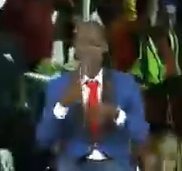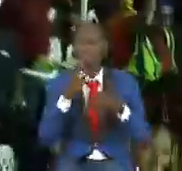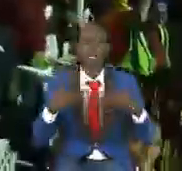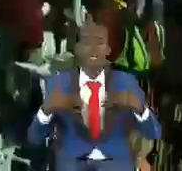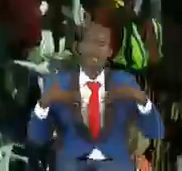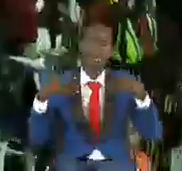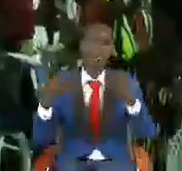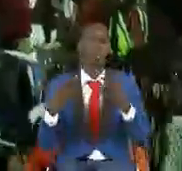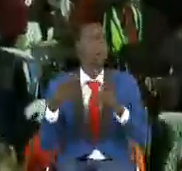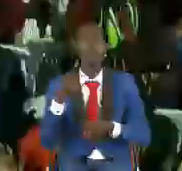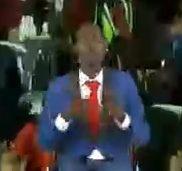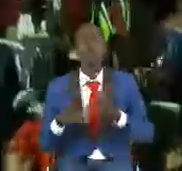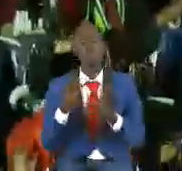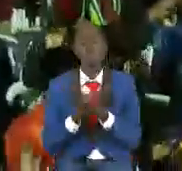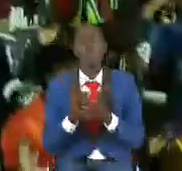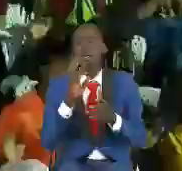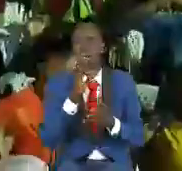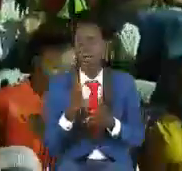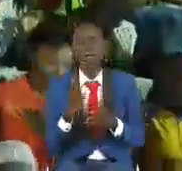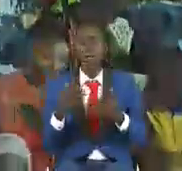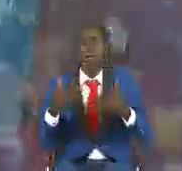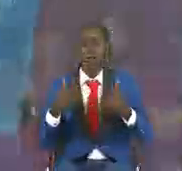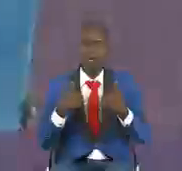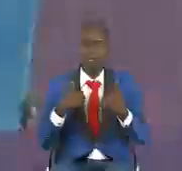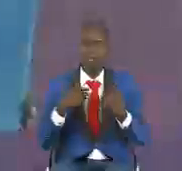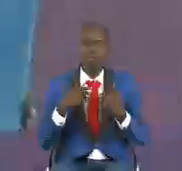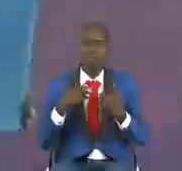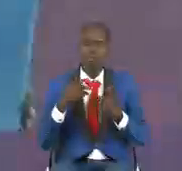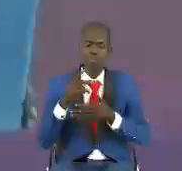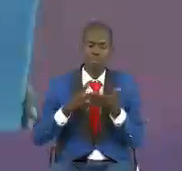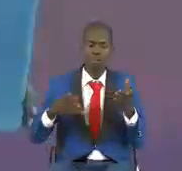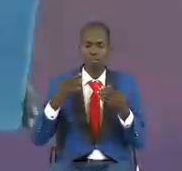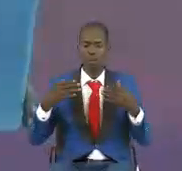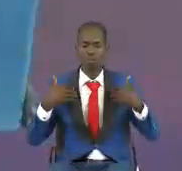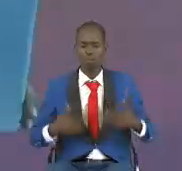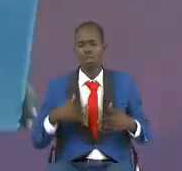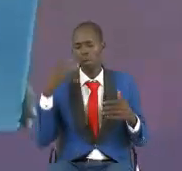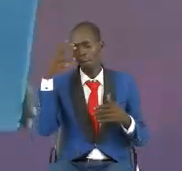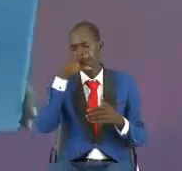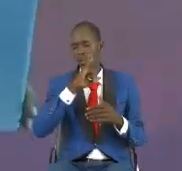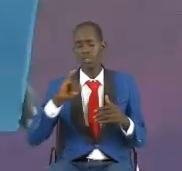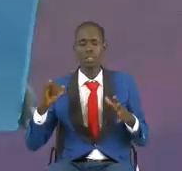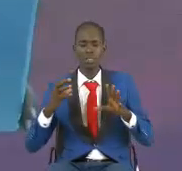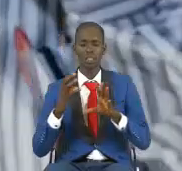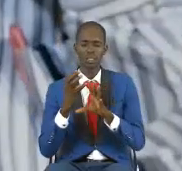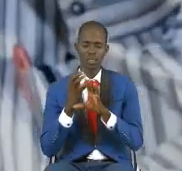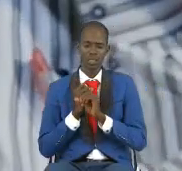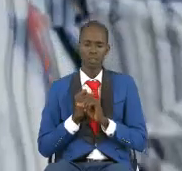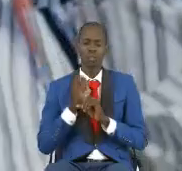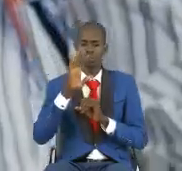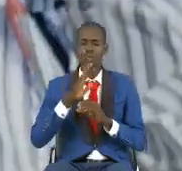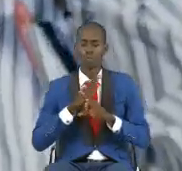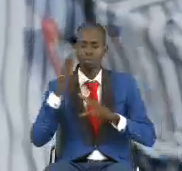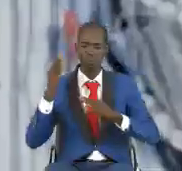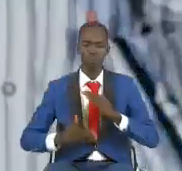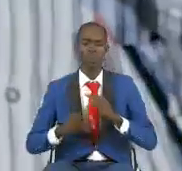Those who are maimed or they have a part of their body missing, receive your wholeness in